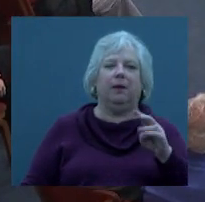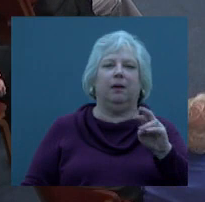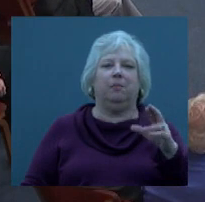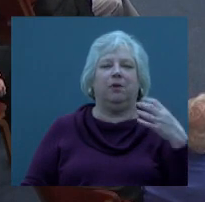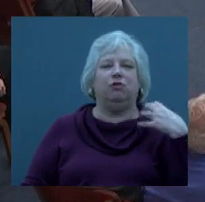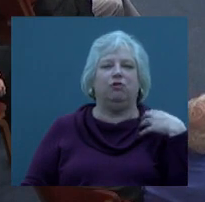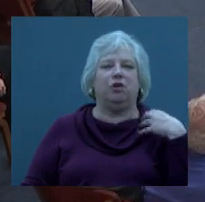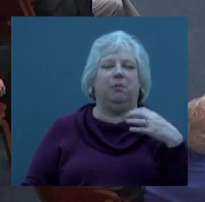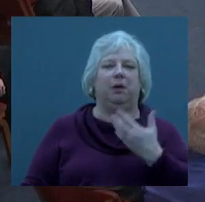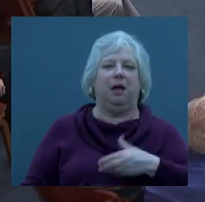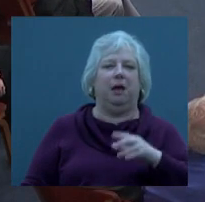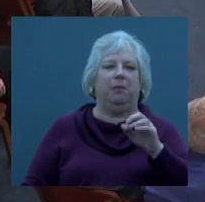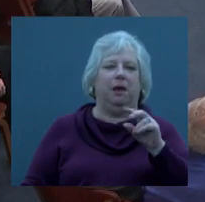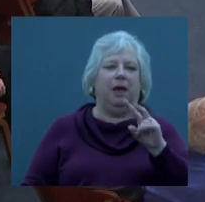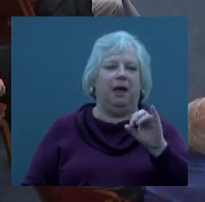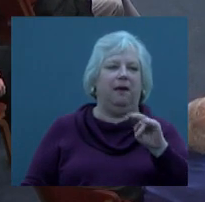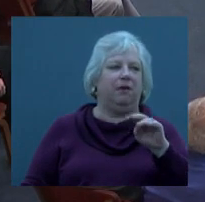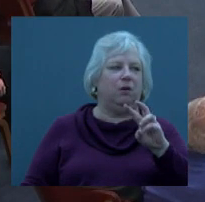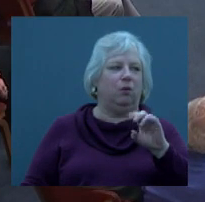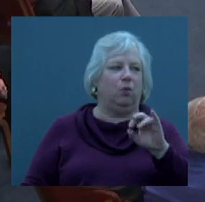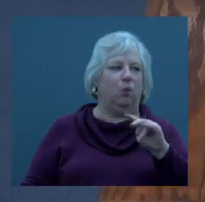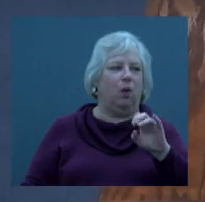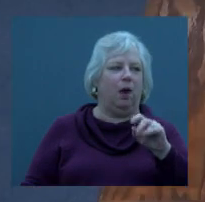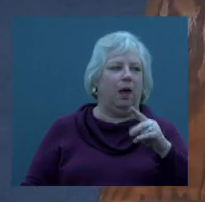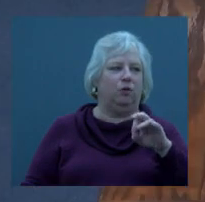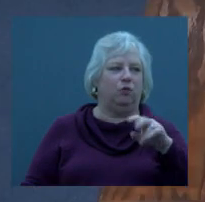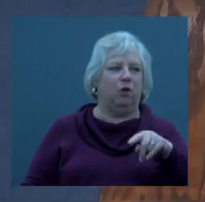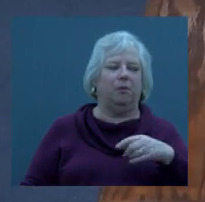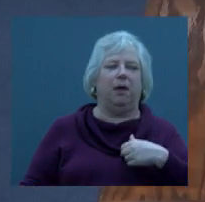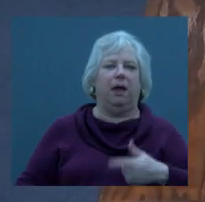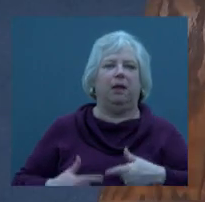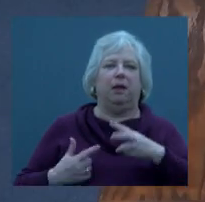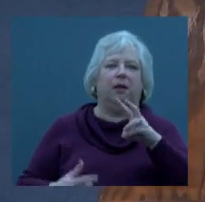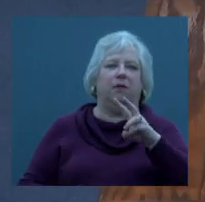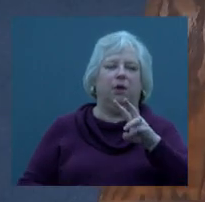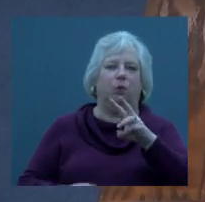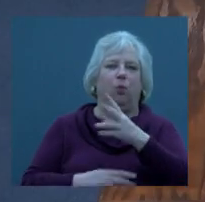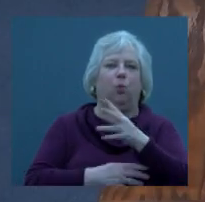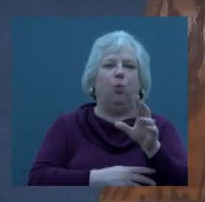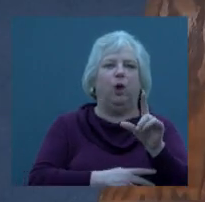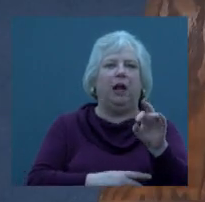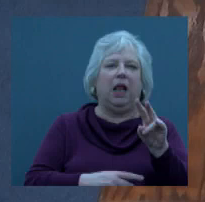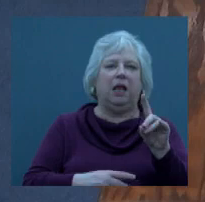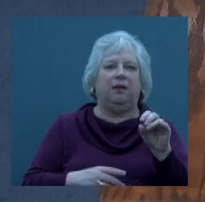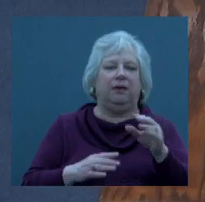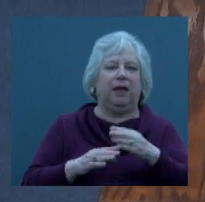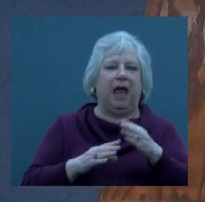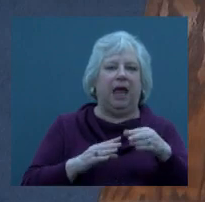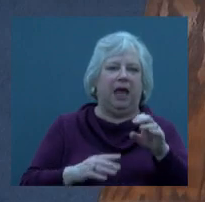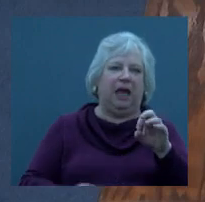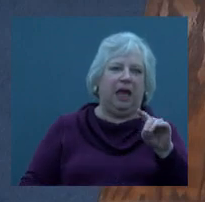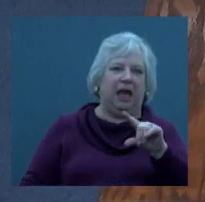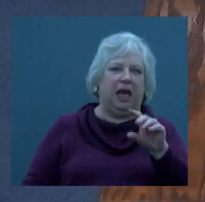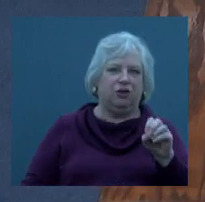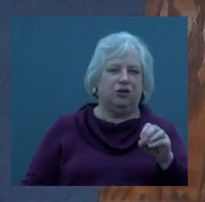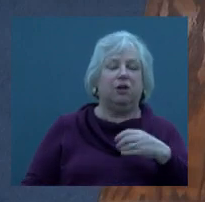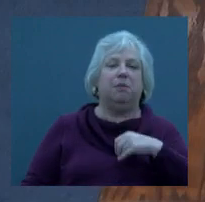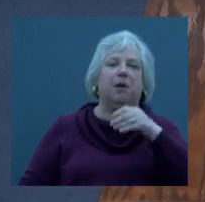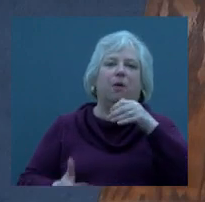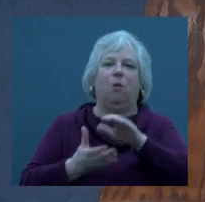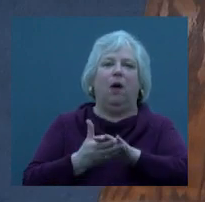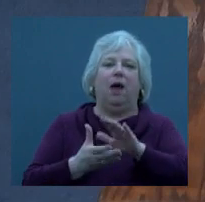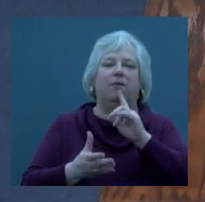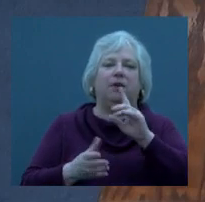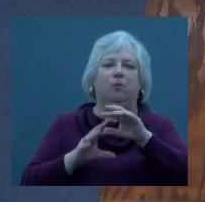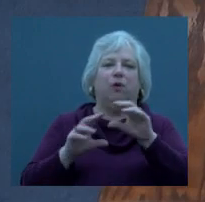Chairman. I'm Alvin Weintraub. I live in Woodlands Edge, members of the commission. My wife is the